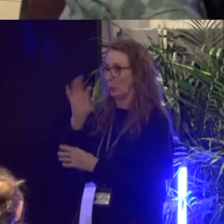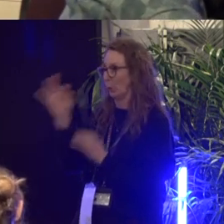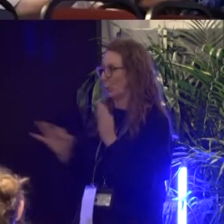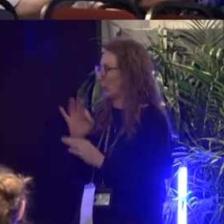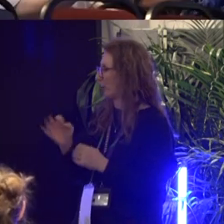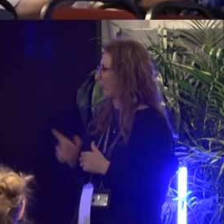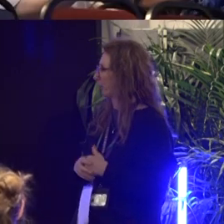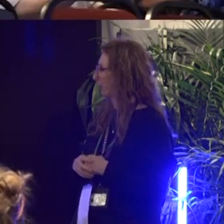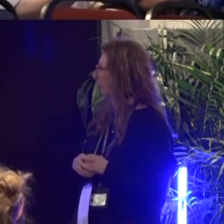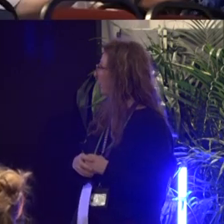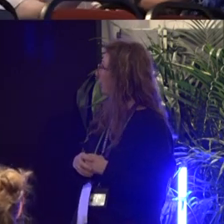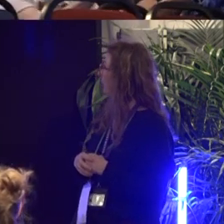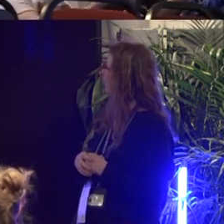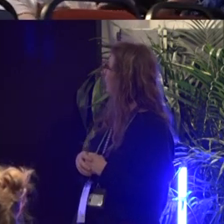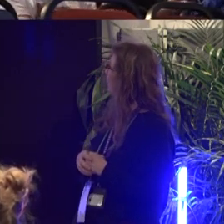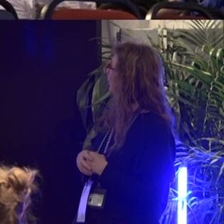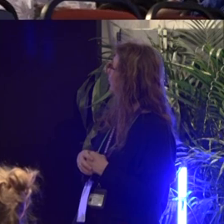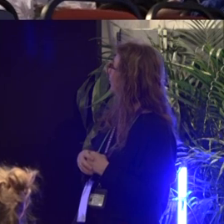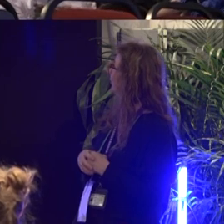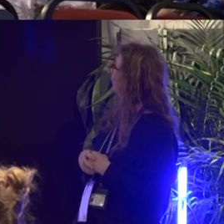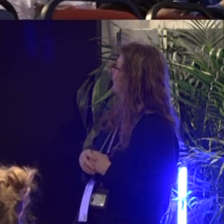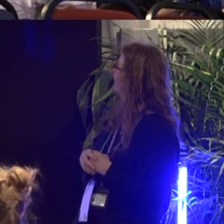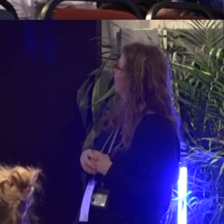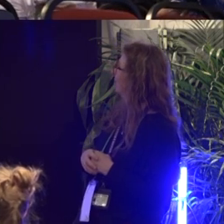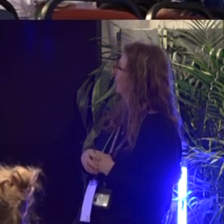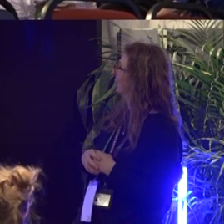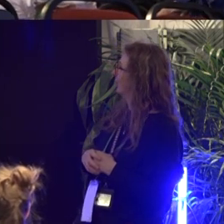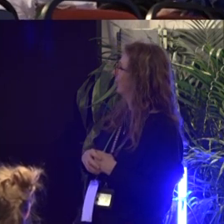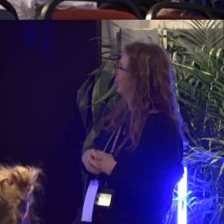Oh yeah, they're good questions, boy. Sorry.